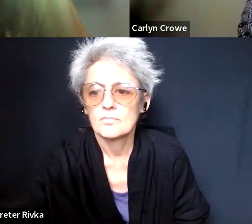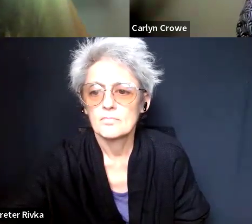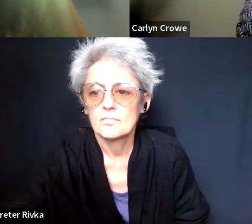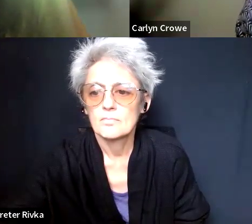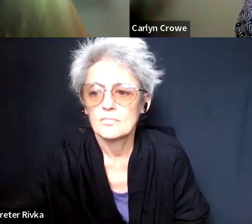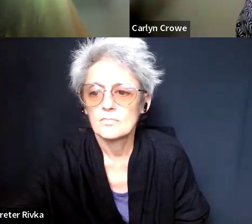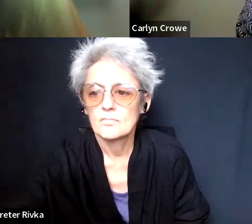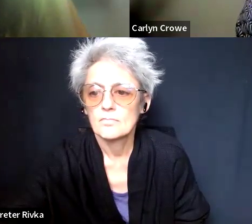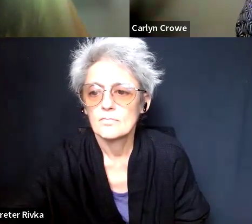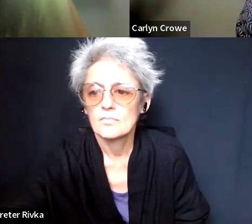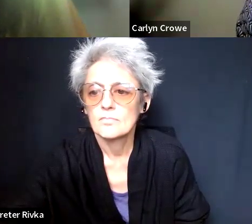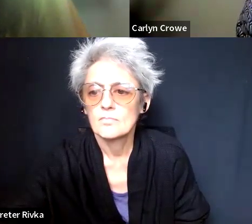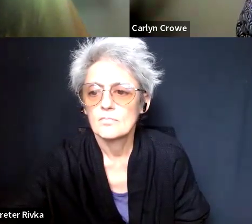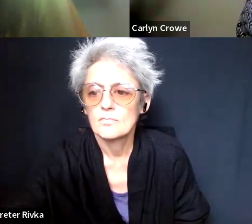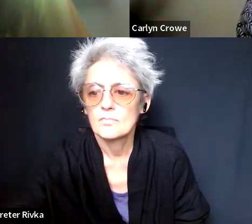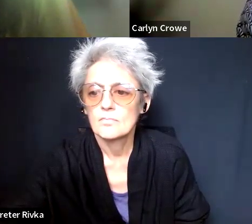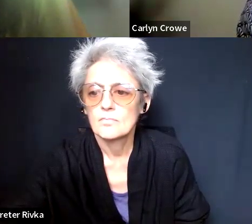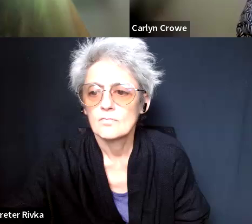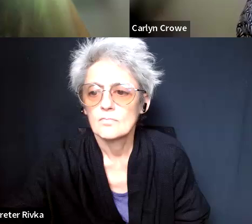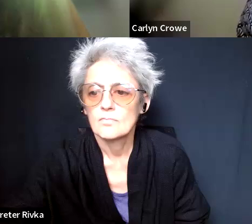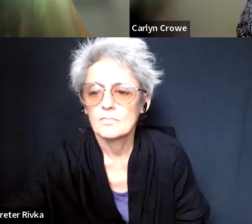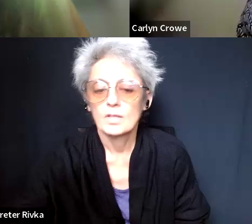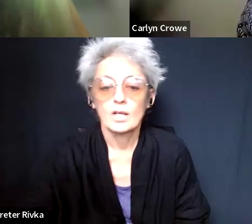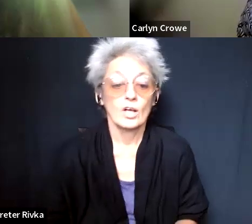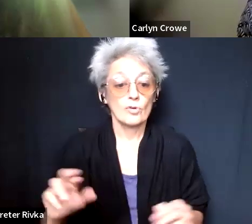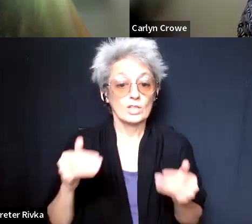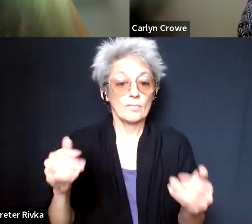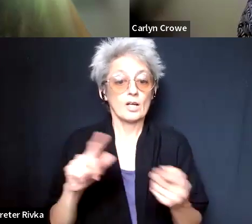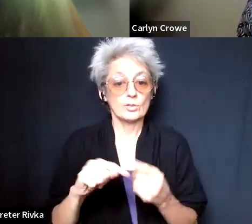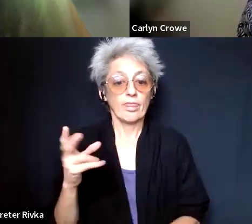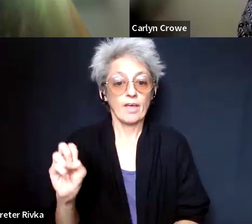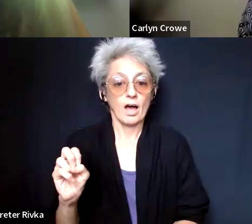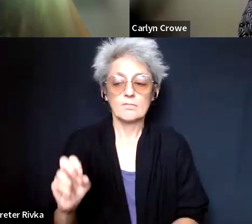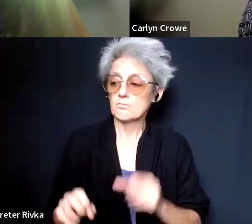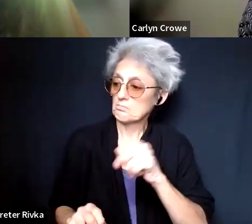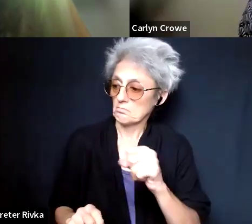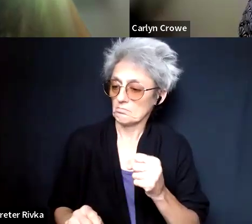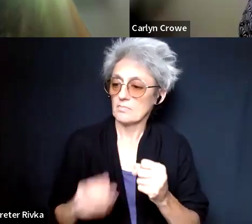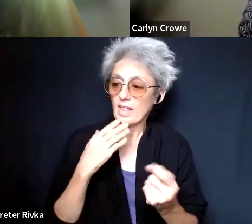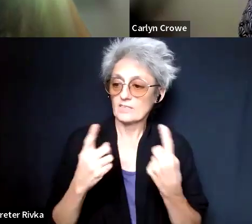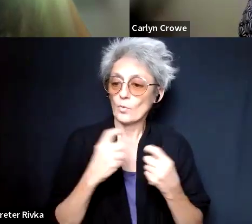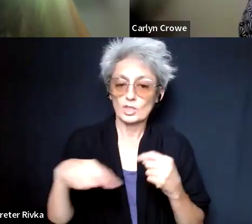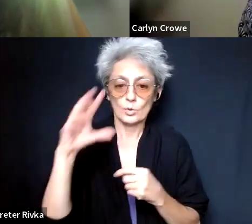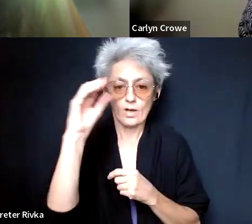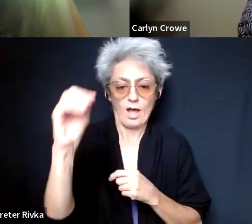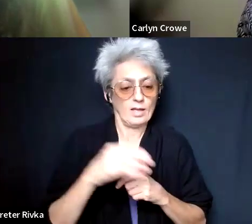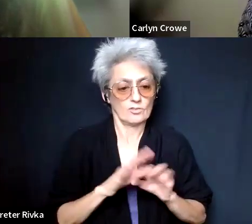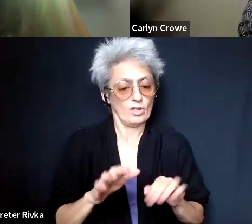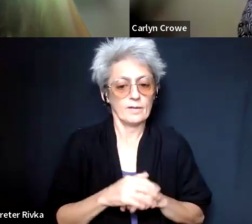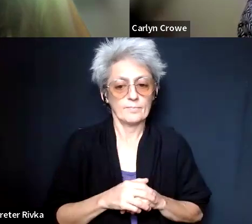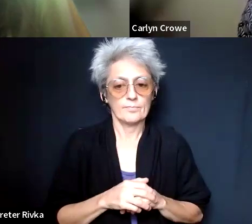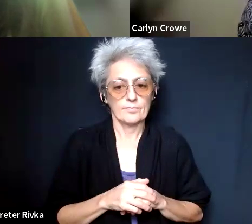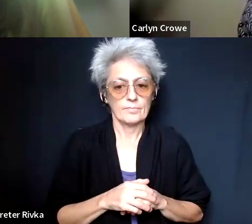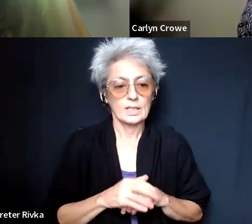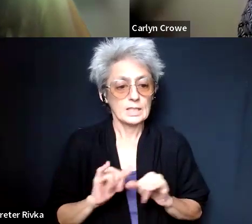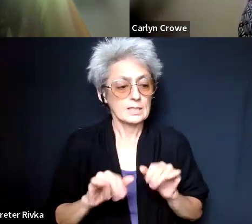Well, you ready to move on to the, Yeah, thanks for all the questions, you guys. It's great. still put them in the chat if you think of it while we're